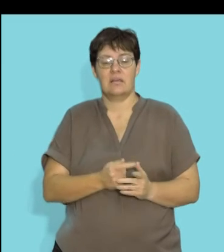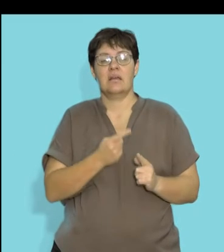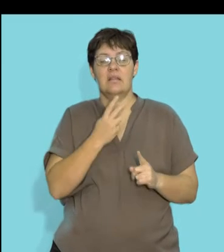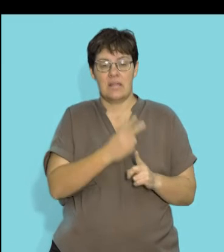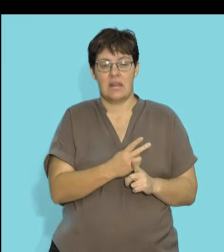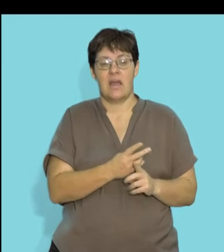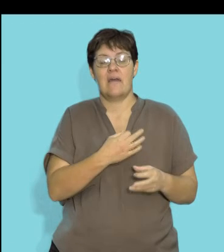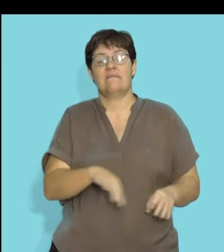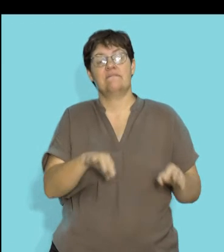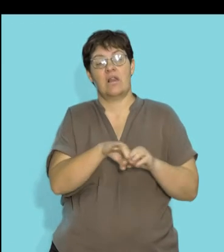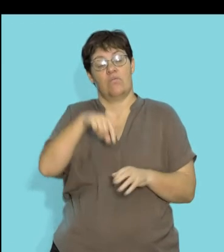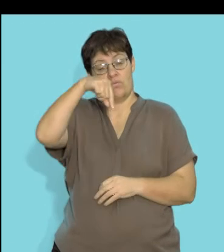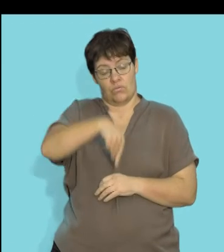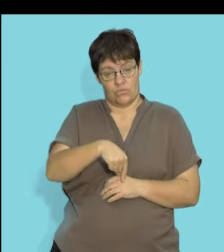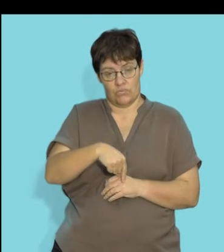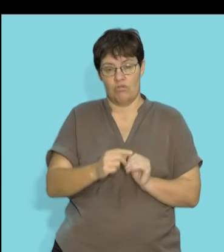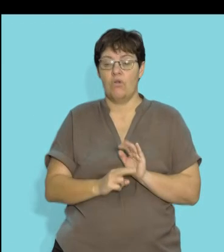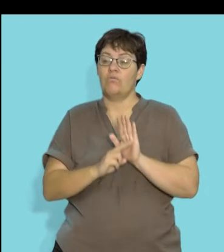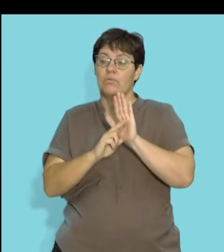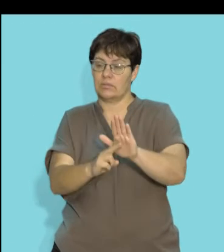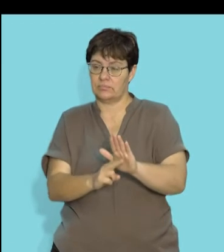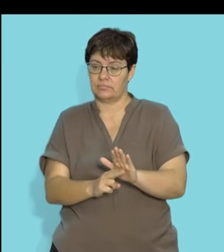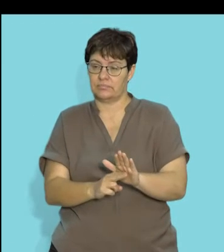vertically. And then the value of